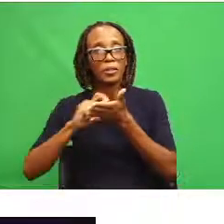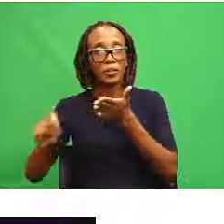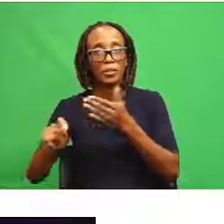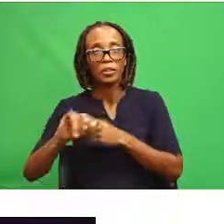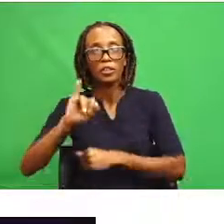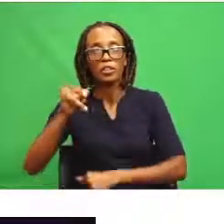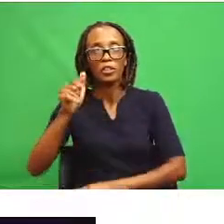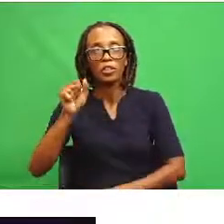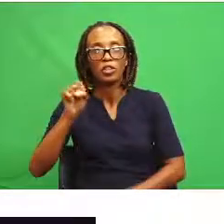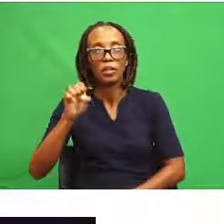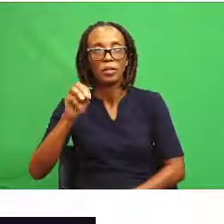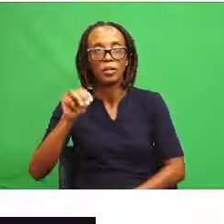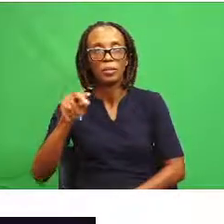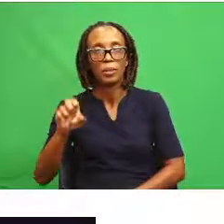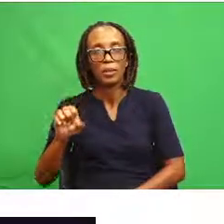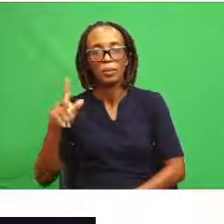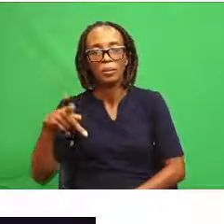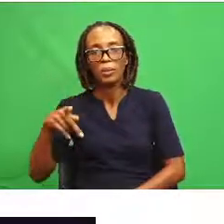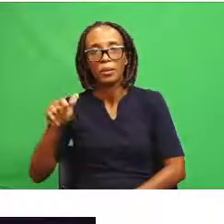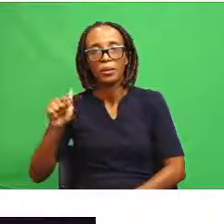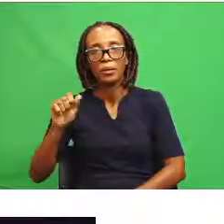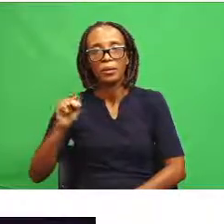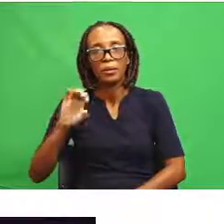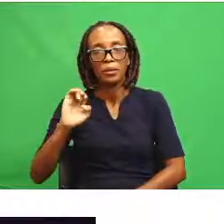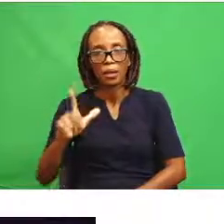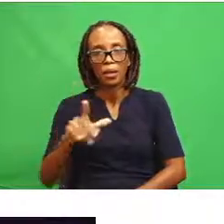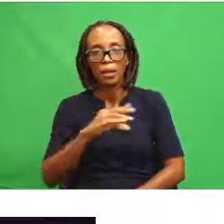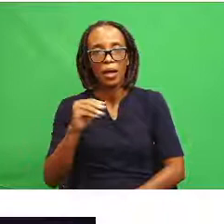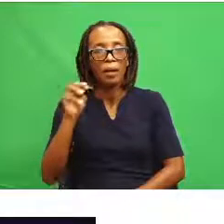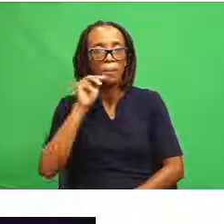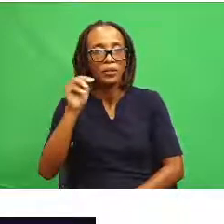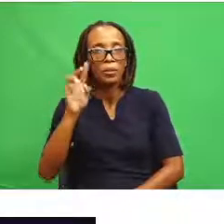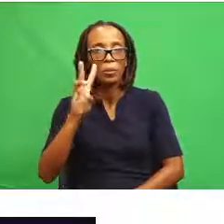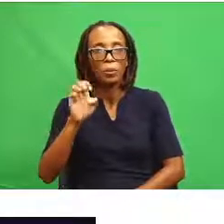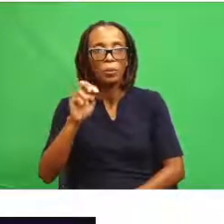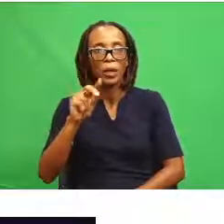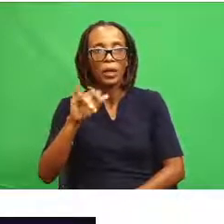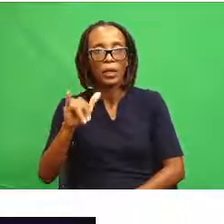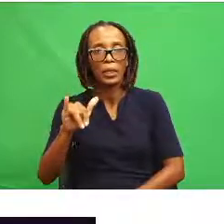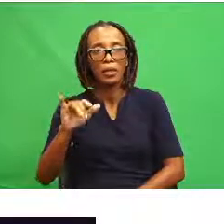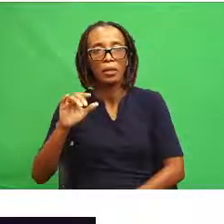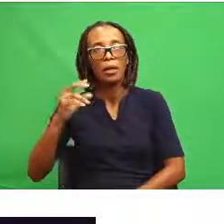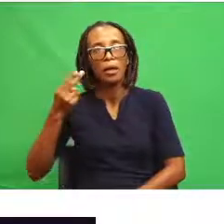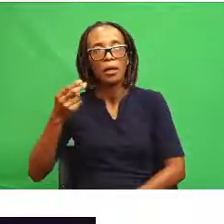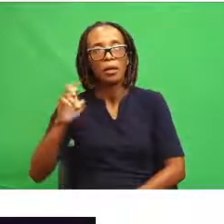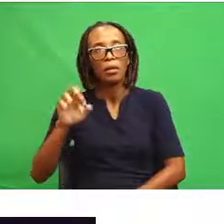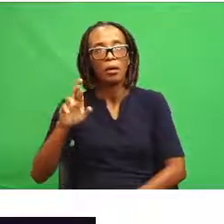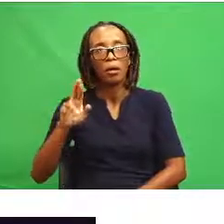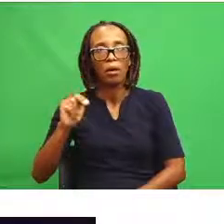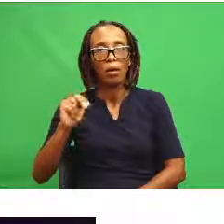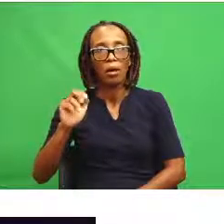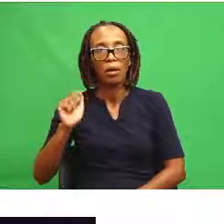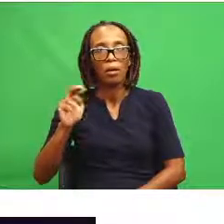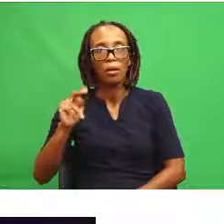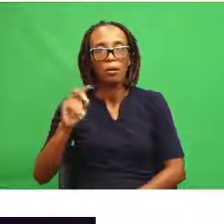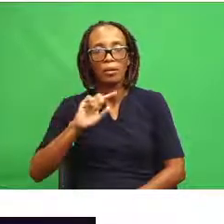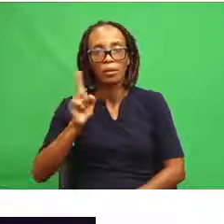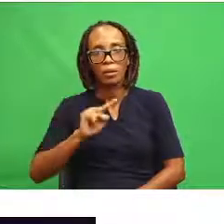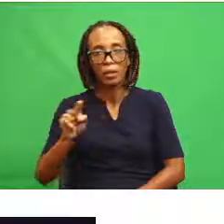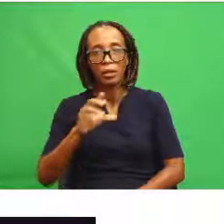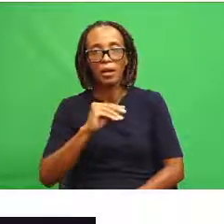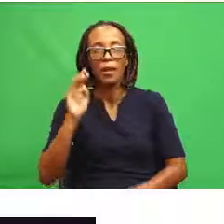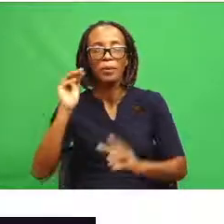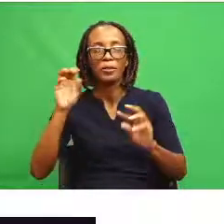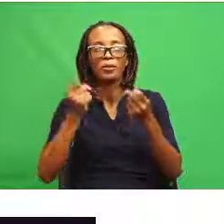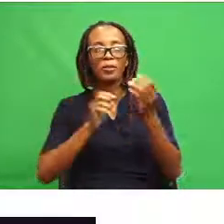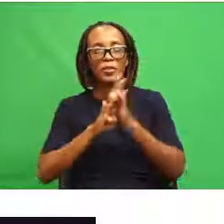Jasmine Pascal, and Mrs. Wendy Guy Hernandez, Heads of Division of the Ministry of Social